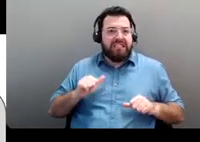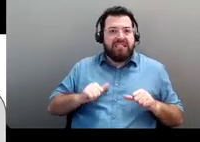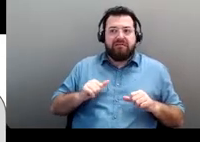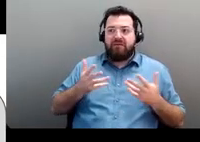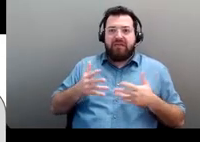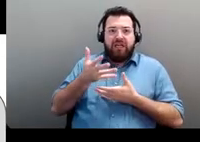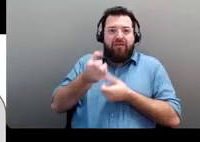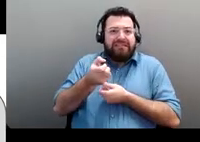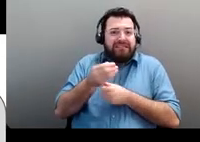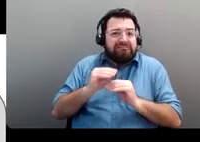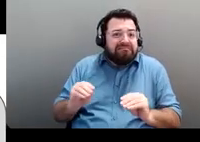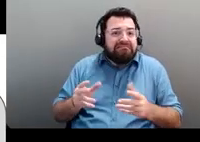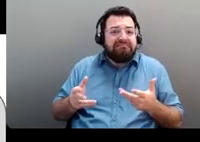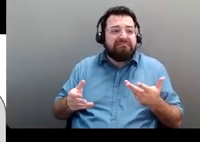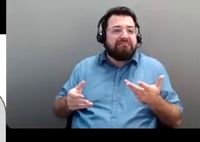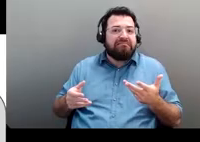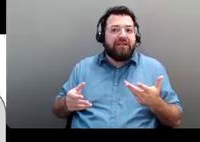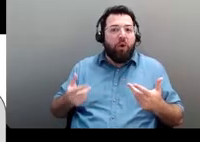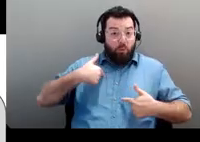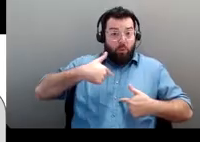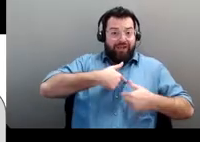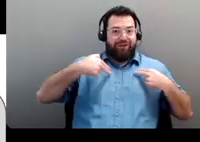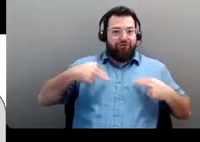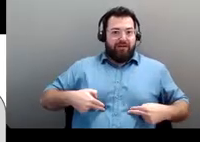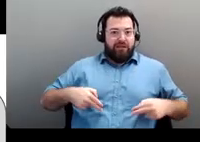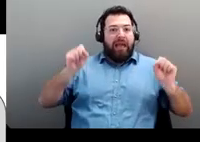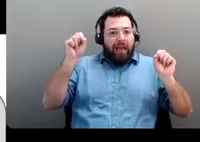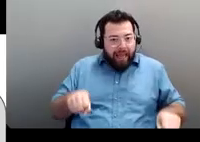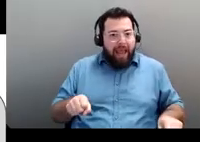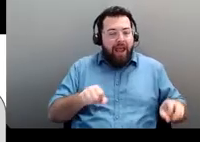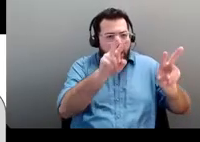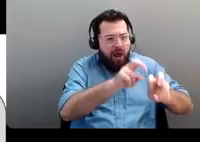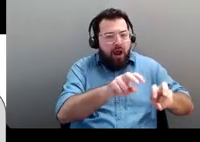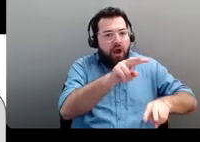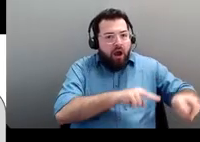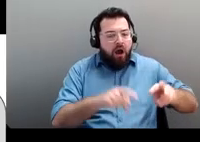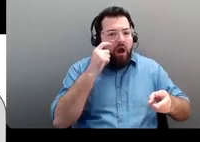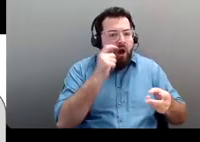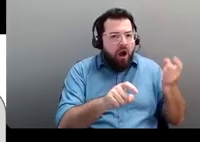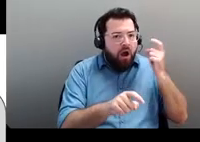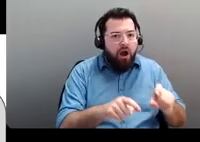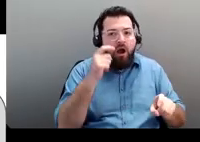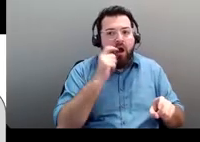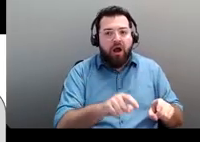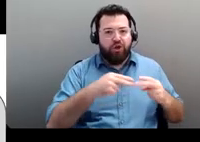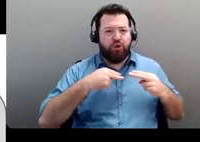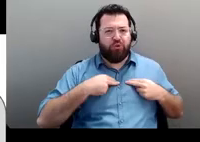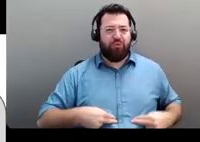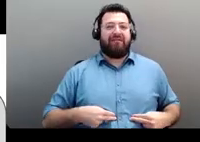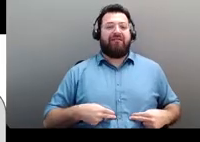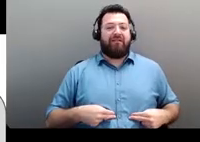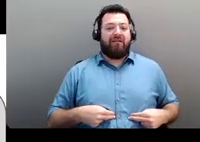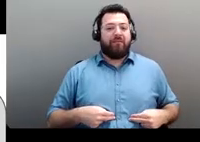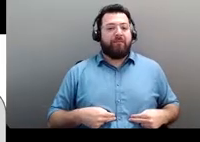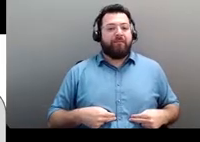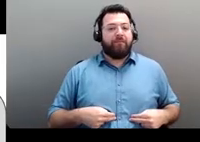is. That's what we can do, and I think it's important to keep in mind that that human instructors,